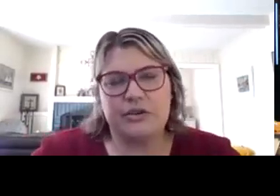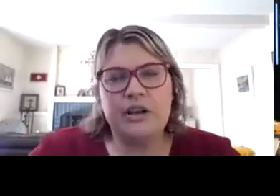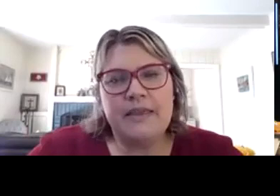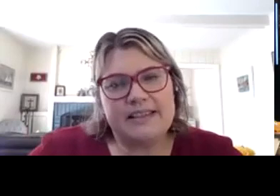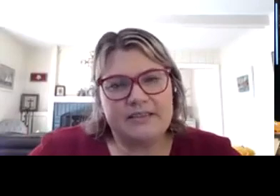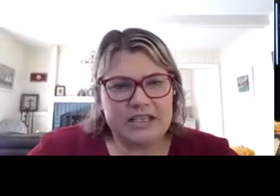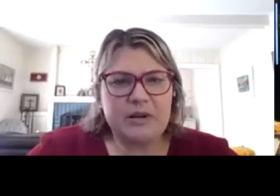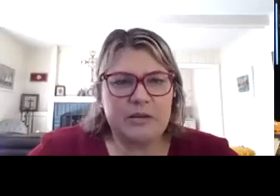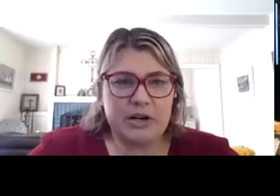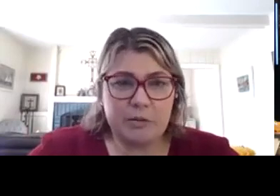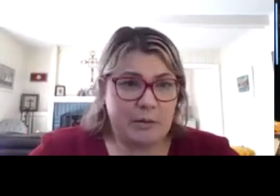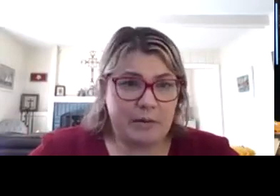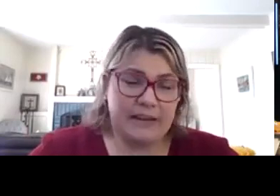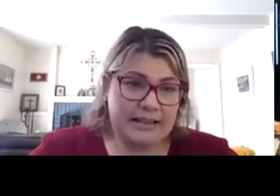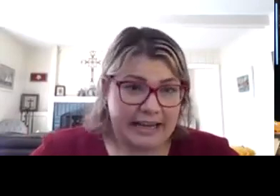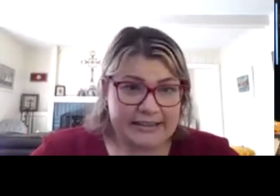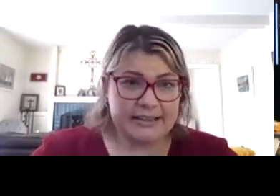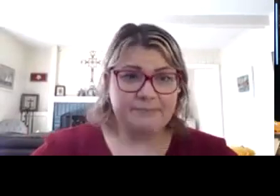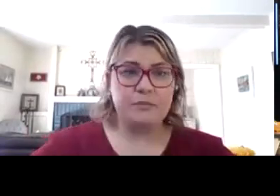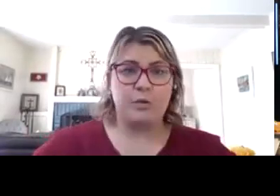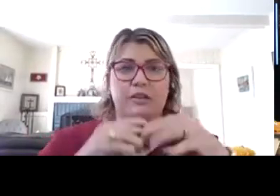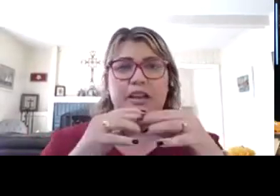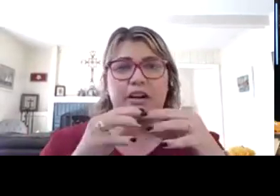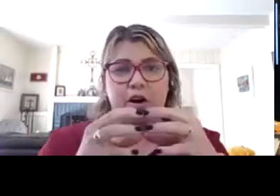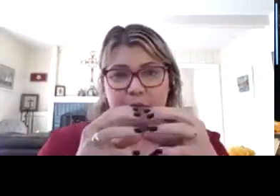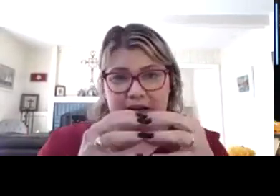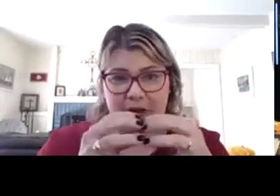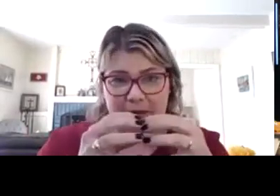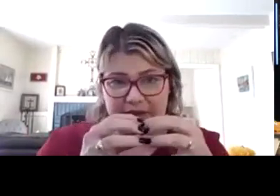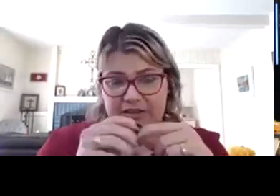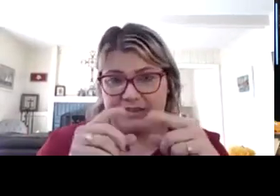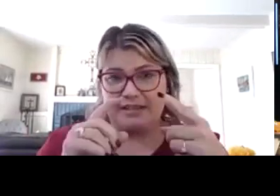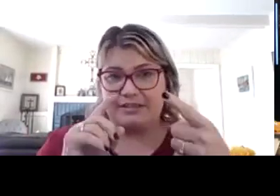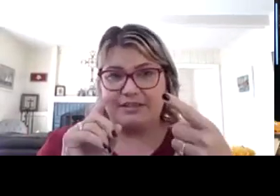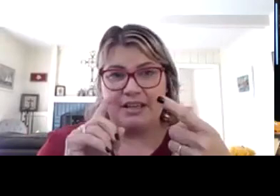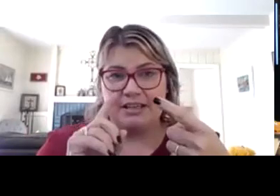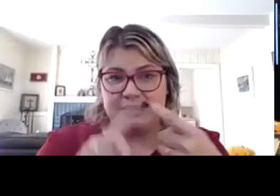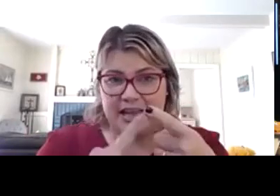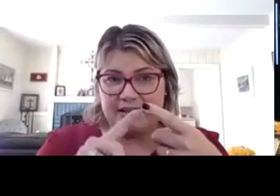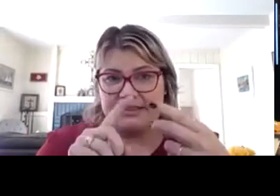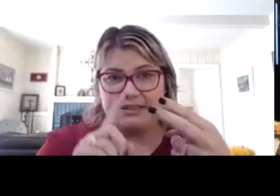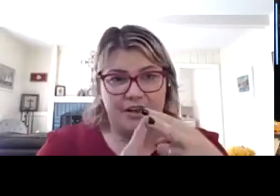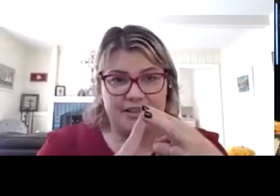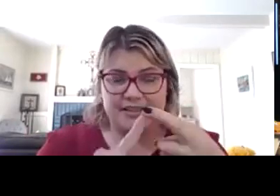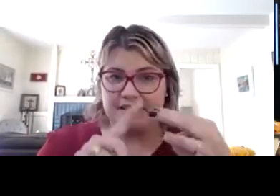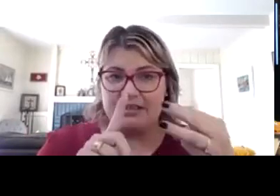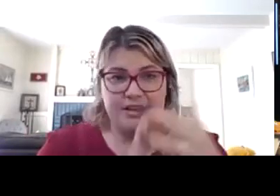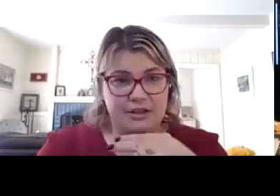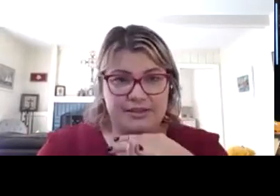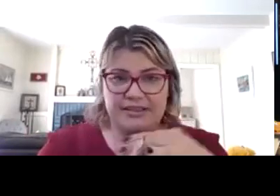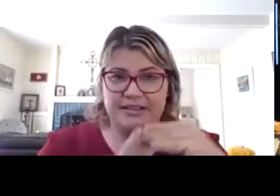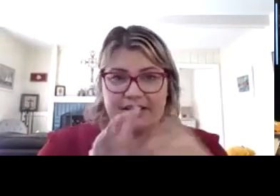or so, that's typically pretty Republican, like Texas. When we look at our urban population centers, Dallas,